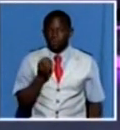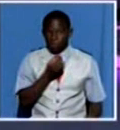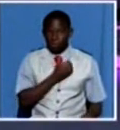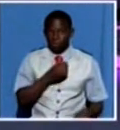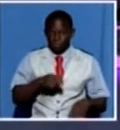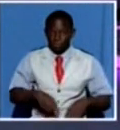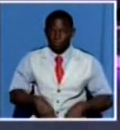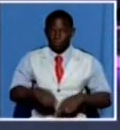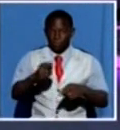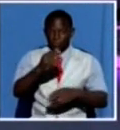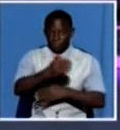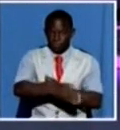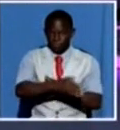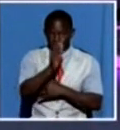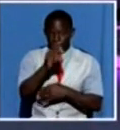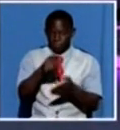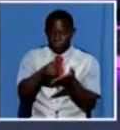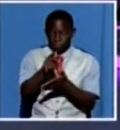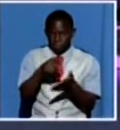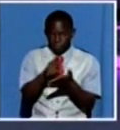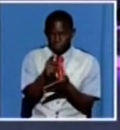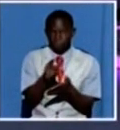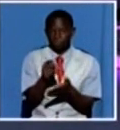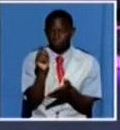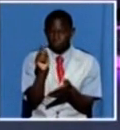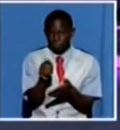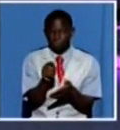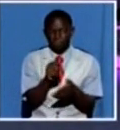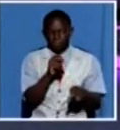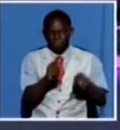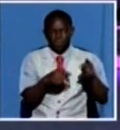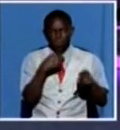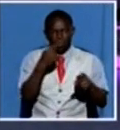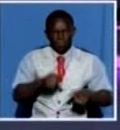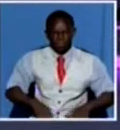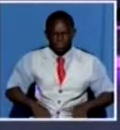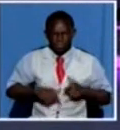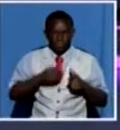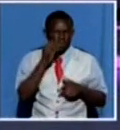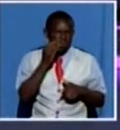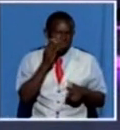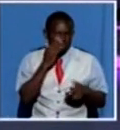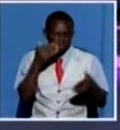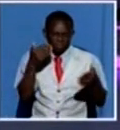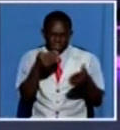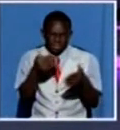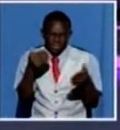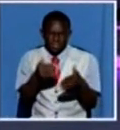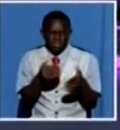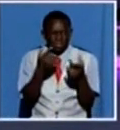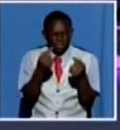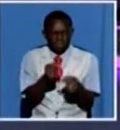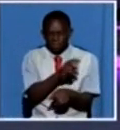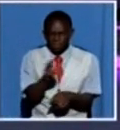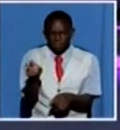that are living within that area, a radius of 10 kilometers, we have given them what we call local user discount.